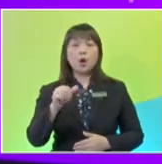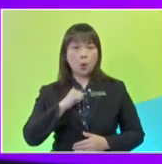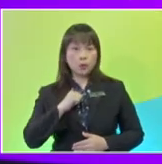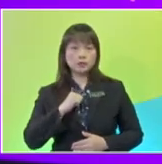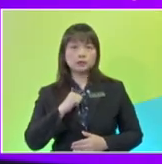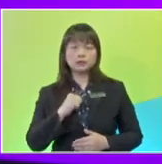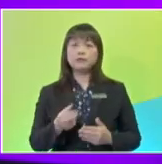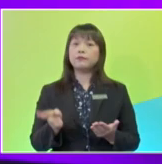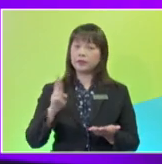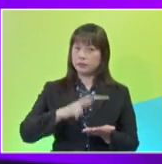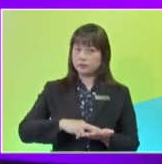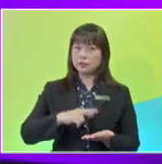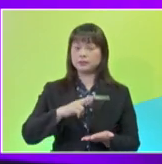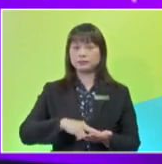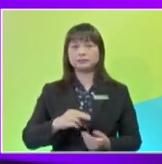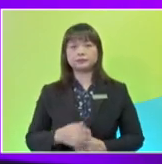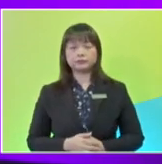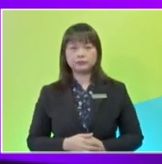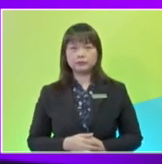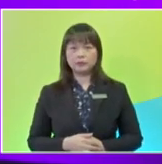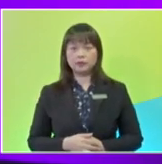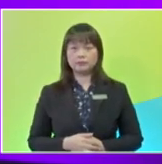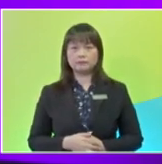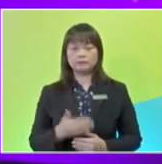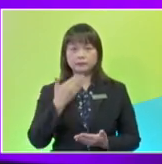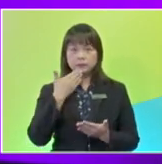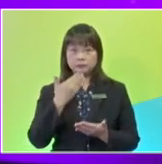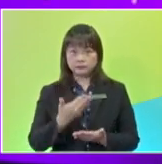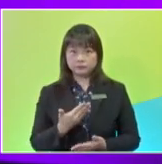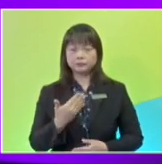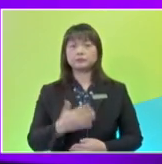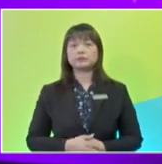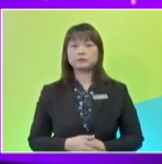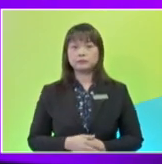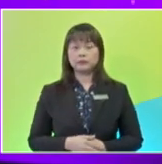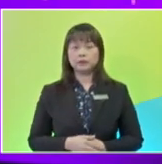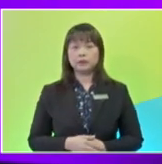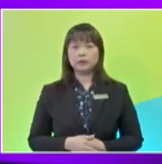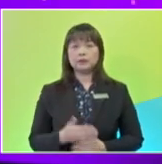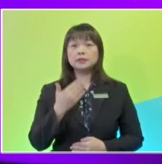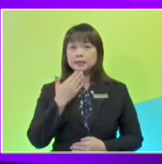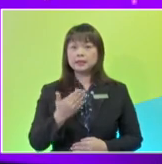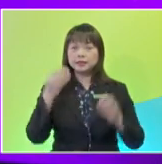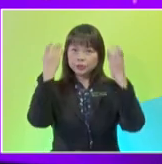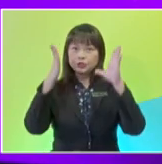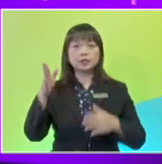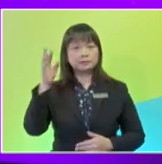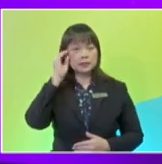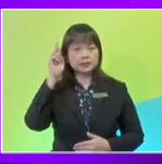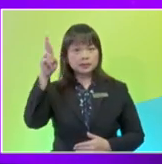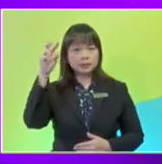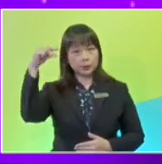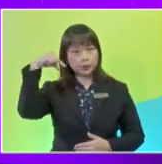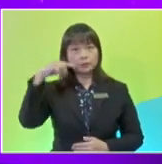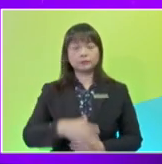we'd like to thank Mr. Q for being very encouraging, very adventurous when it comes to our experiments. Right, thank you so much,